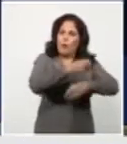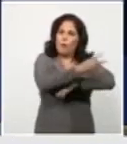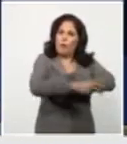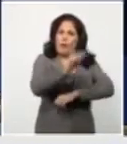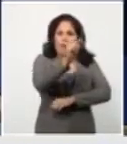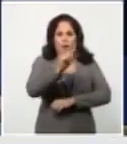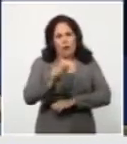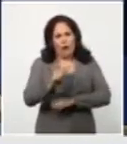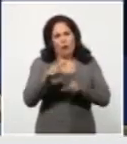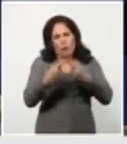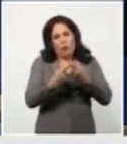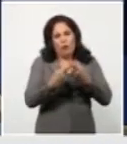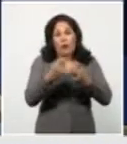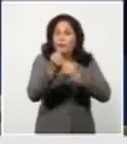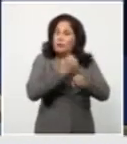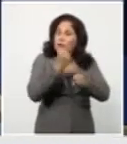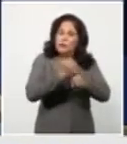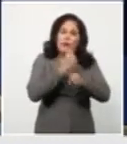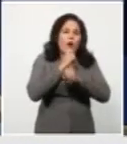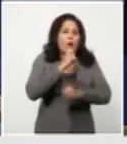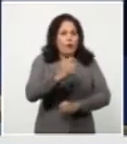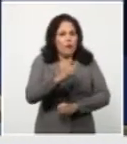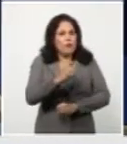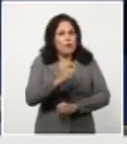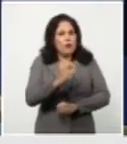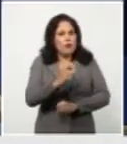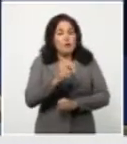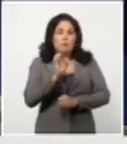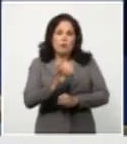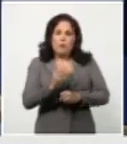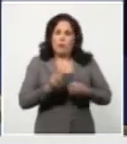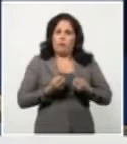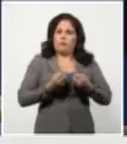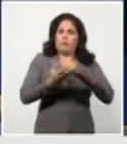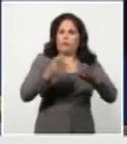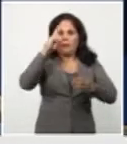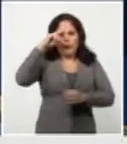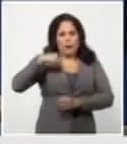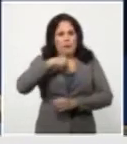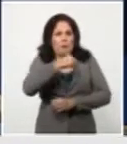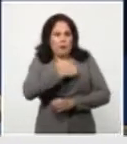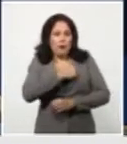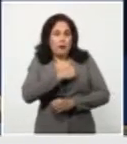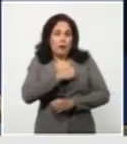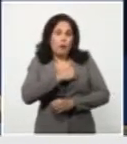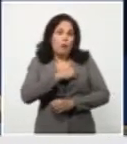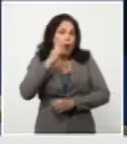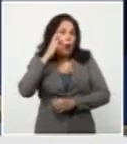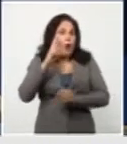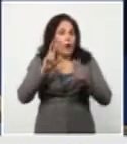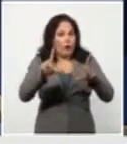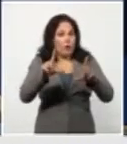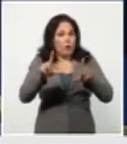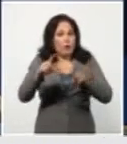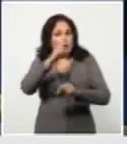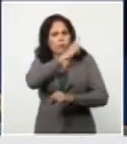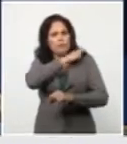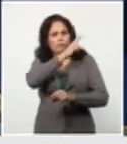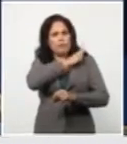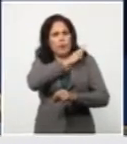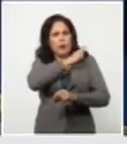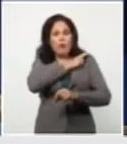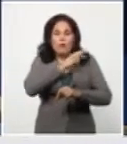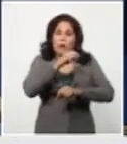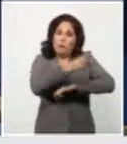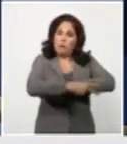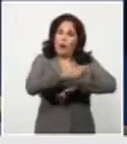for the good job they have done, with so much altruism and dedication. And